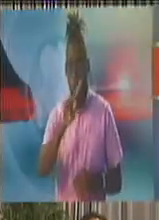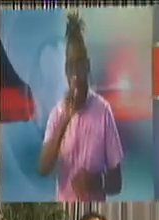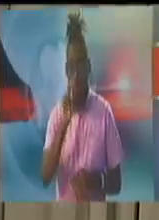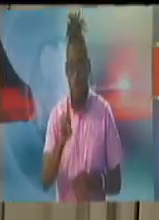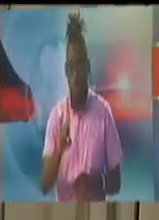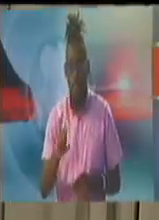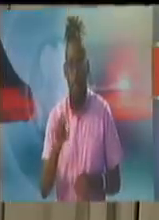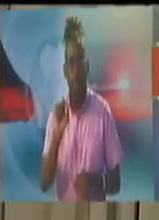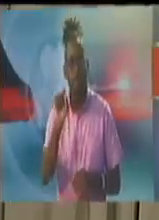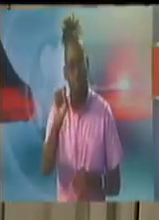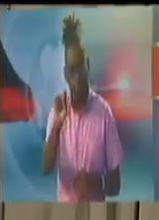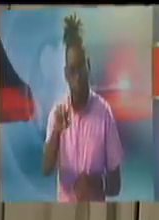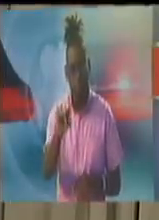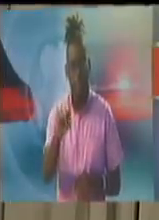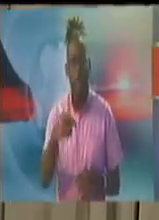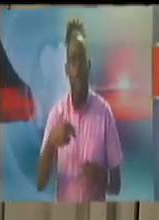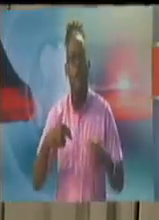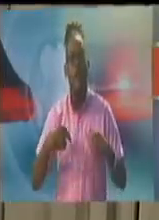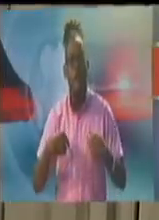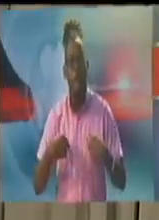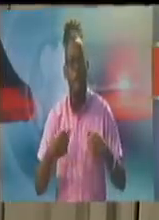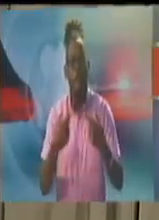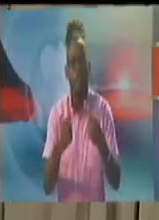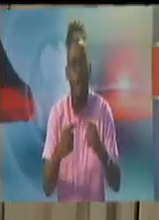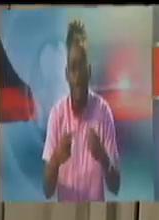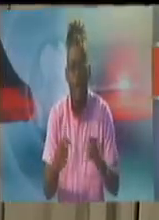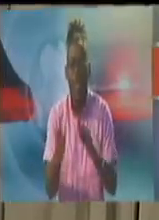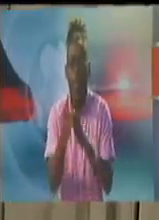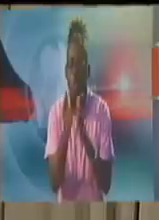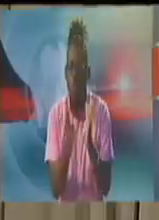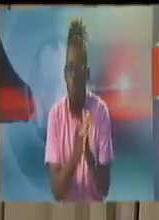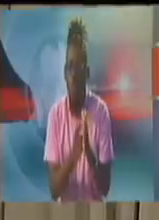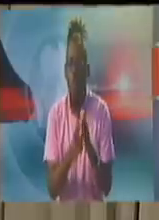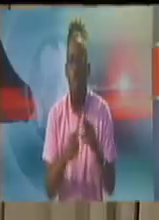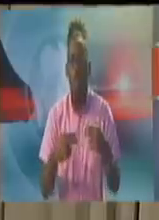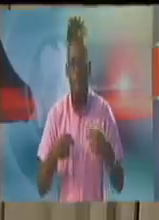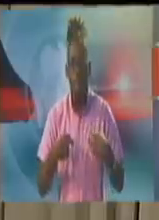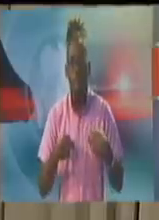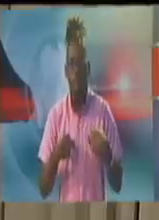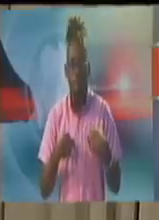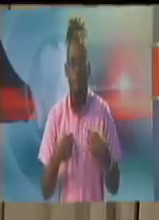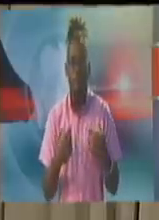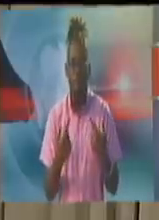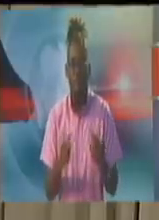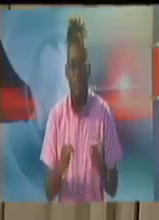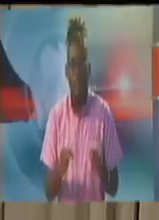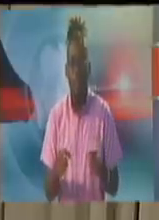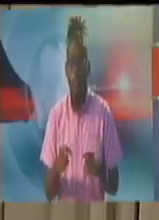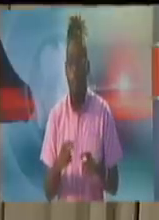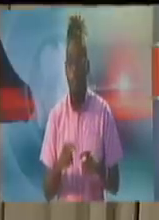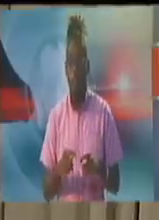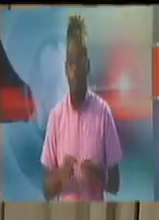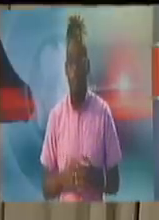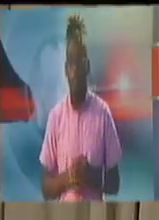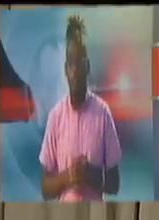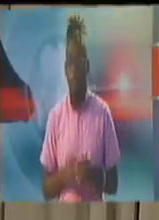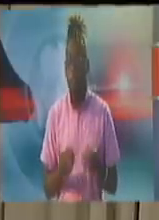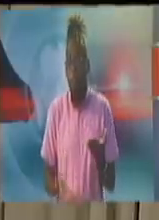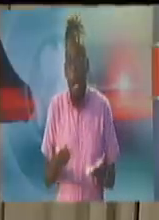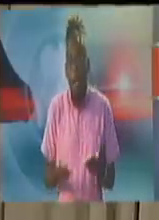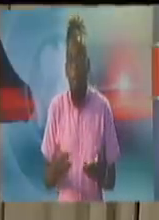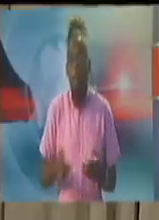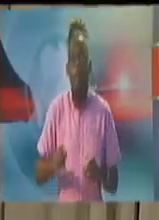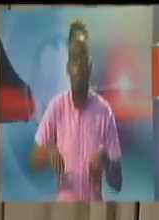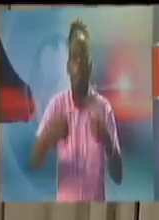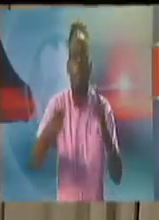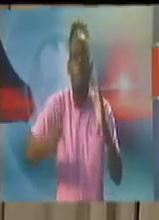there are currently provisions in our law that allow us to allow the criminal side of justice to deal with it. That is the police service and the